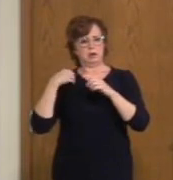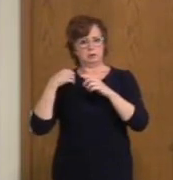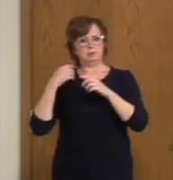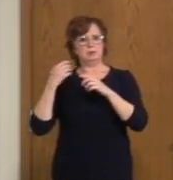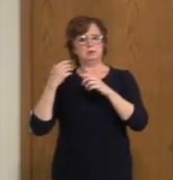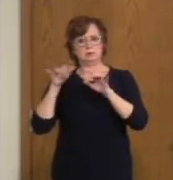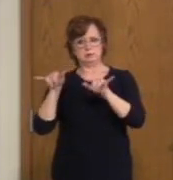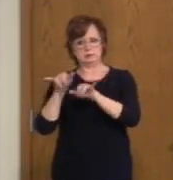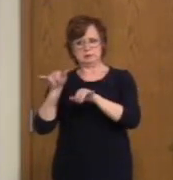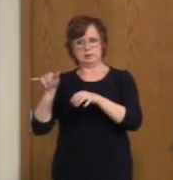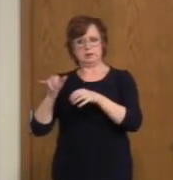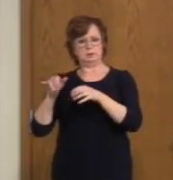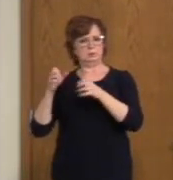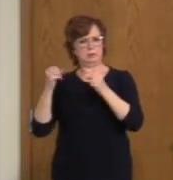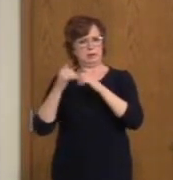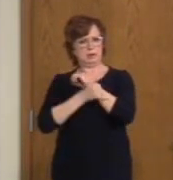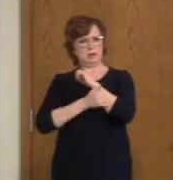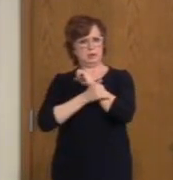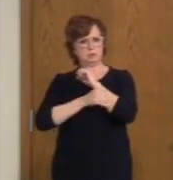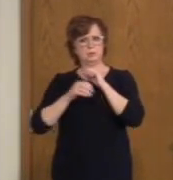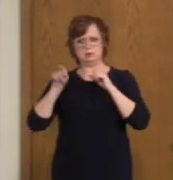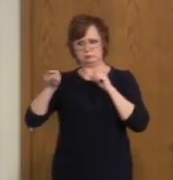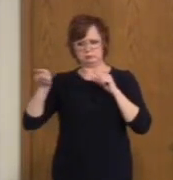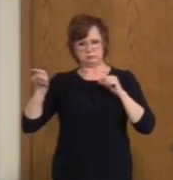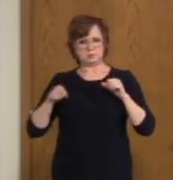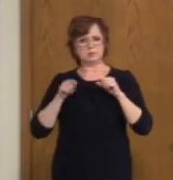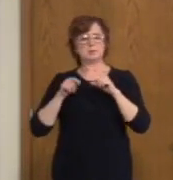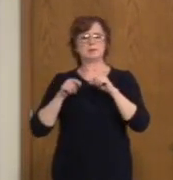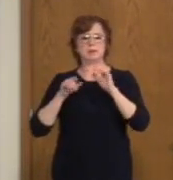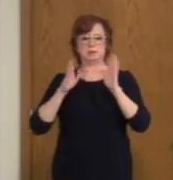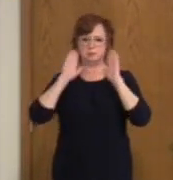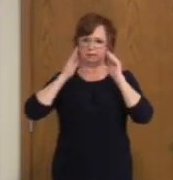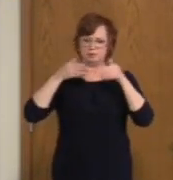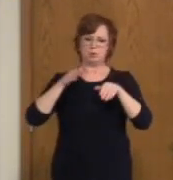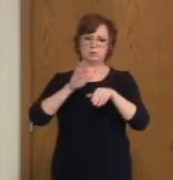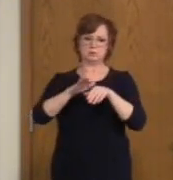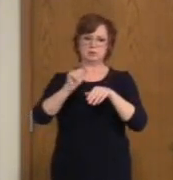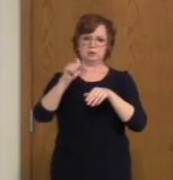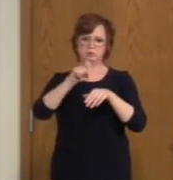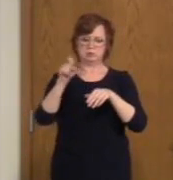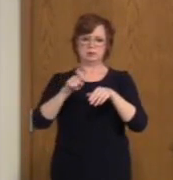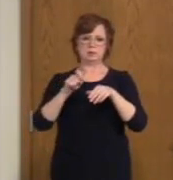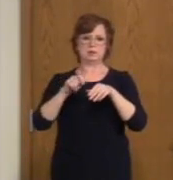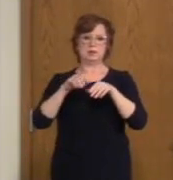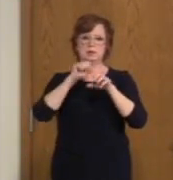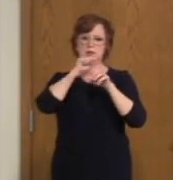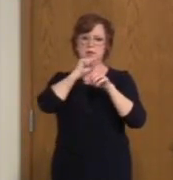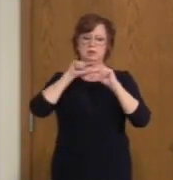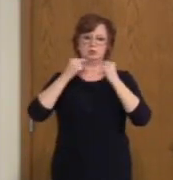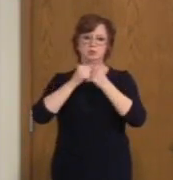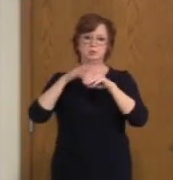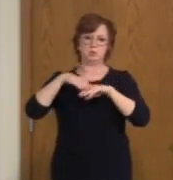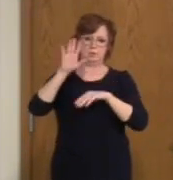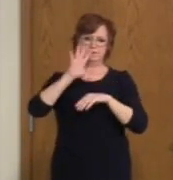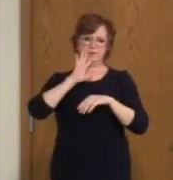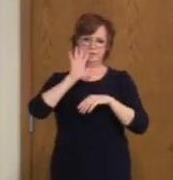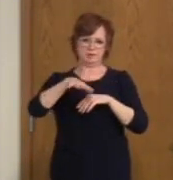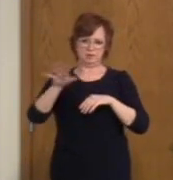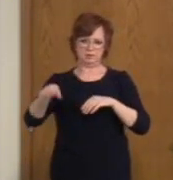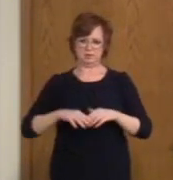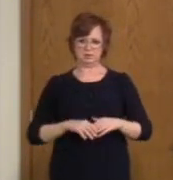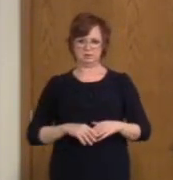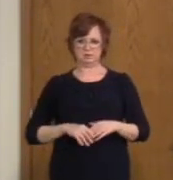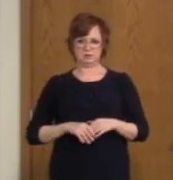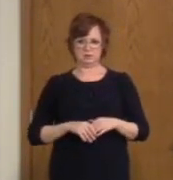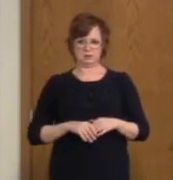countries to use AstraZeneca, now 55 and older. And the signal in some countries was as rare as 1 in a